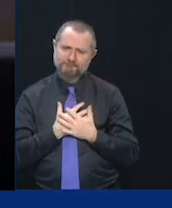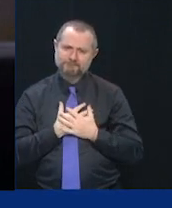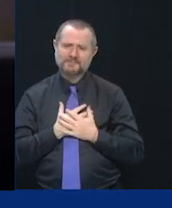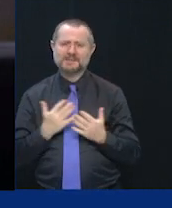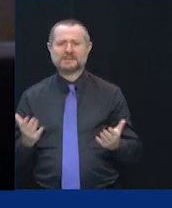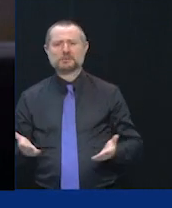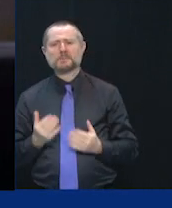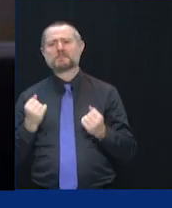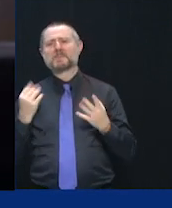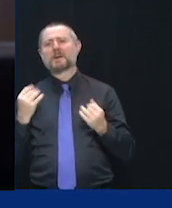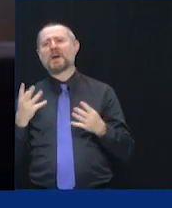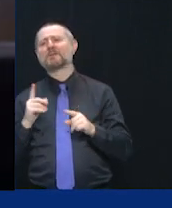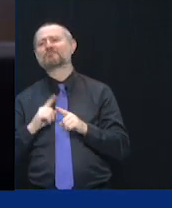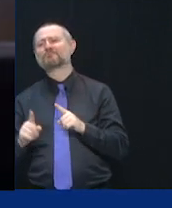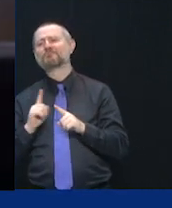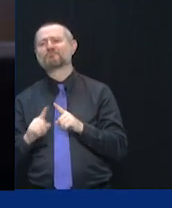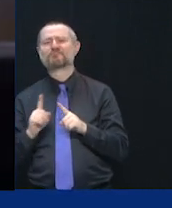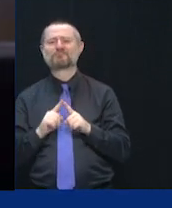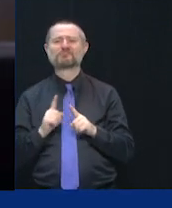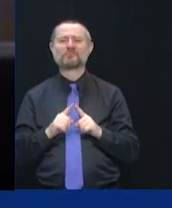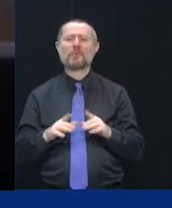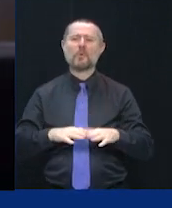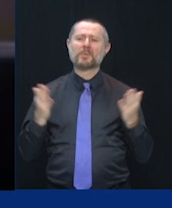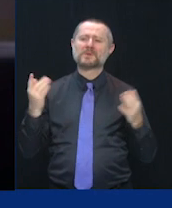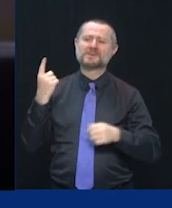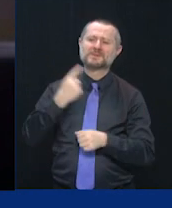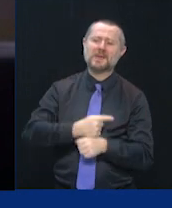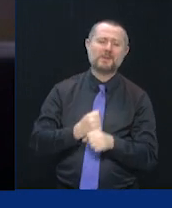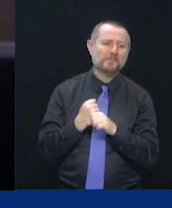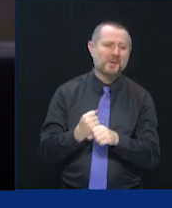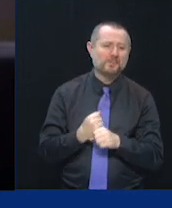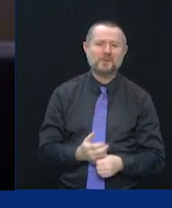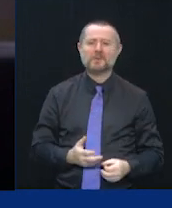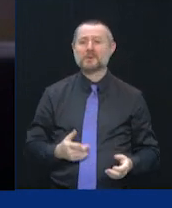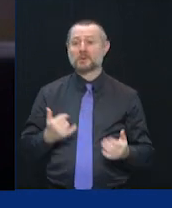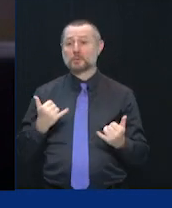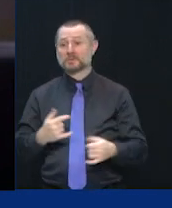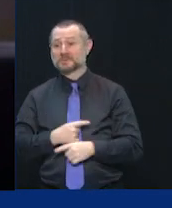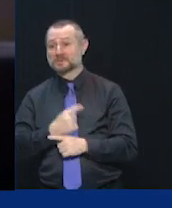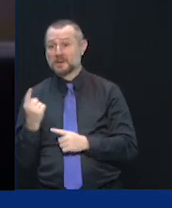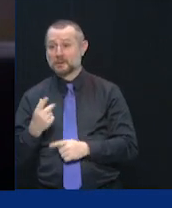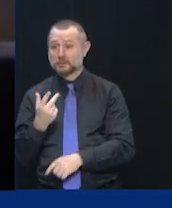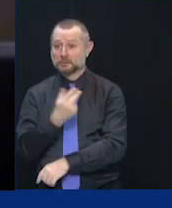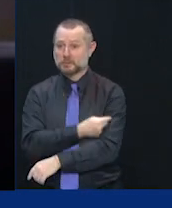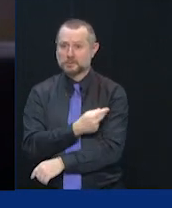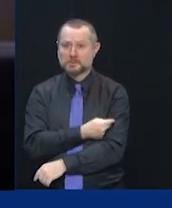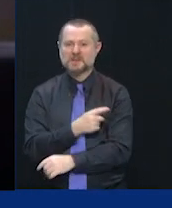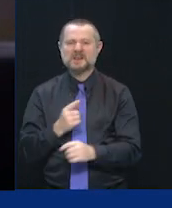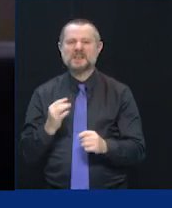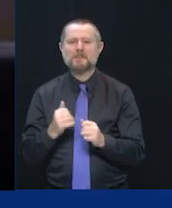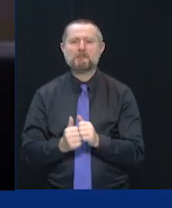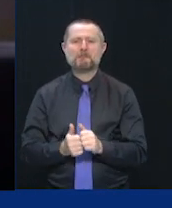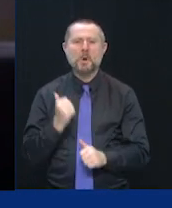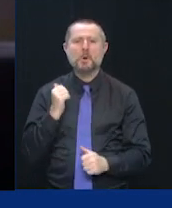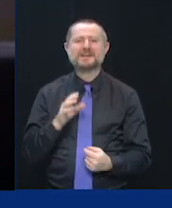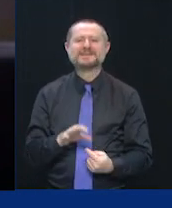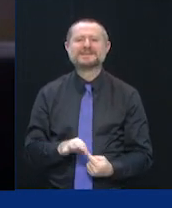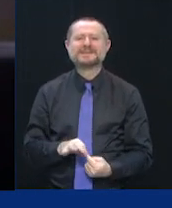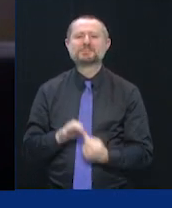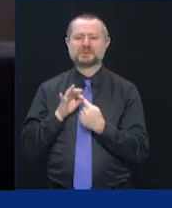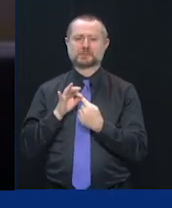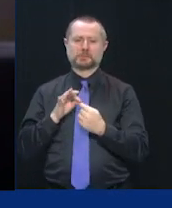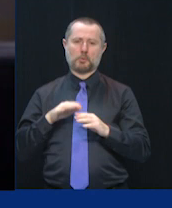really special opening days. And I would say this is the most special opening day. The fact